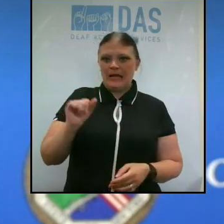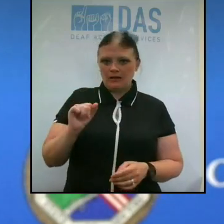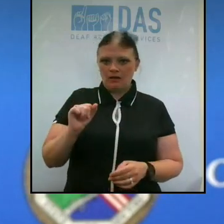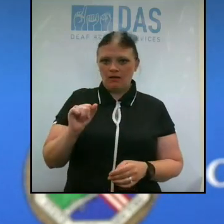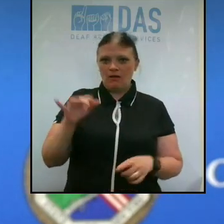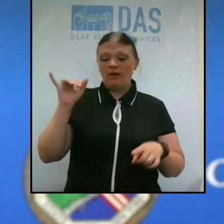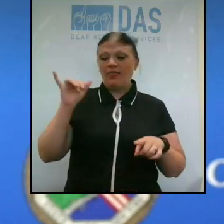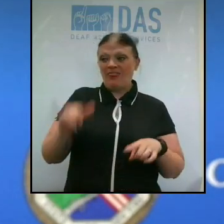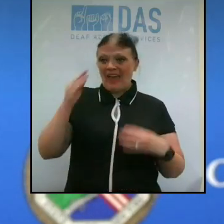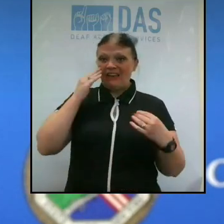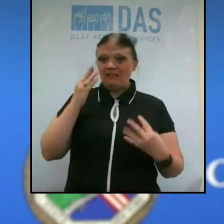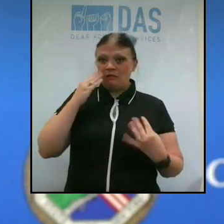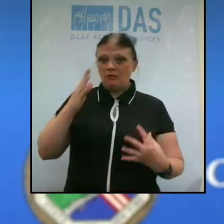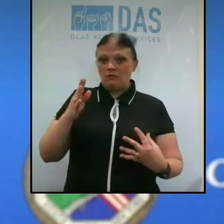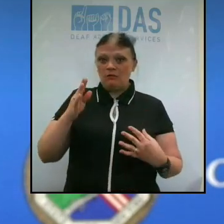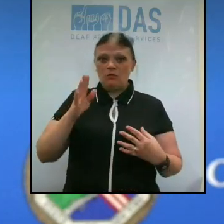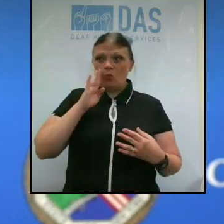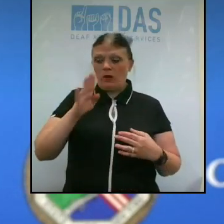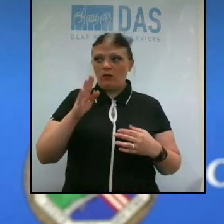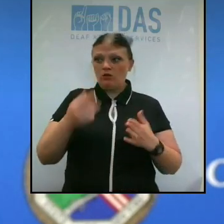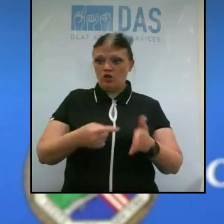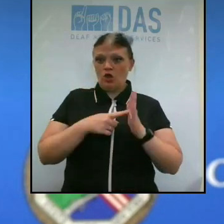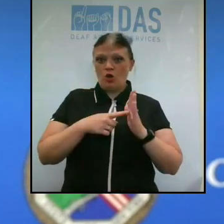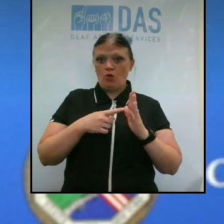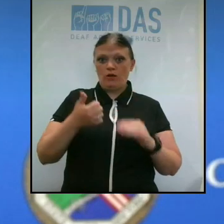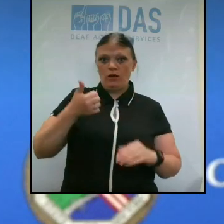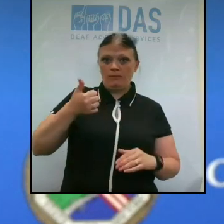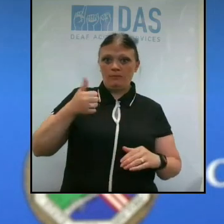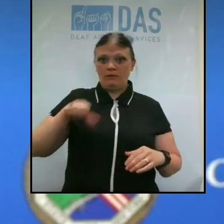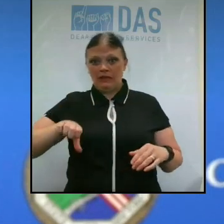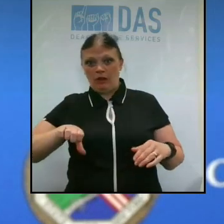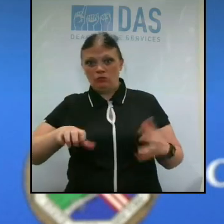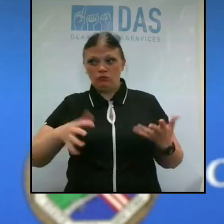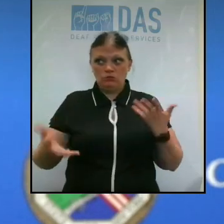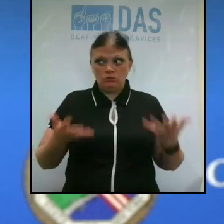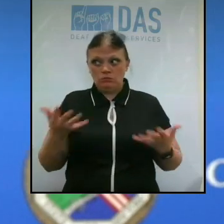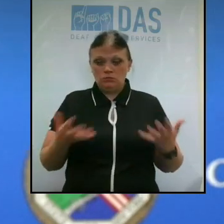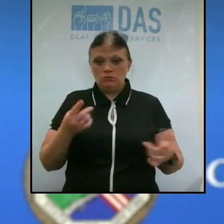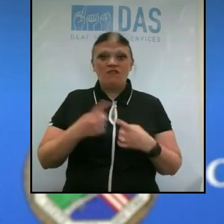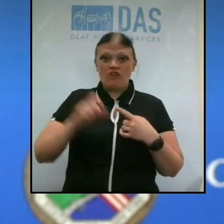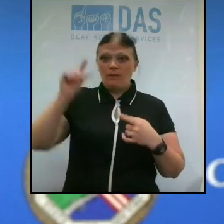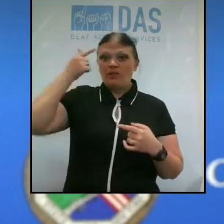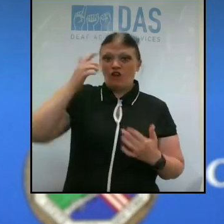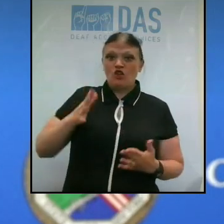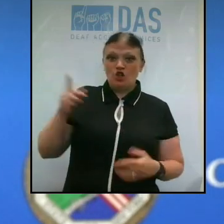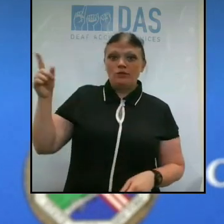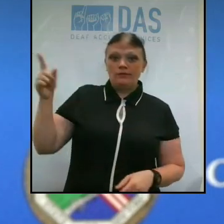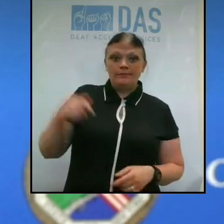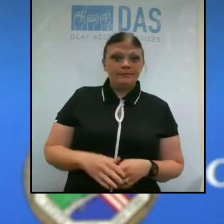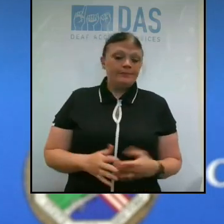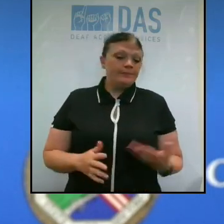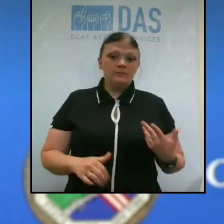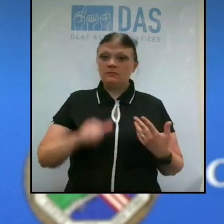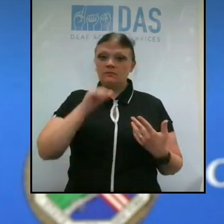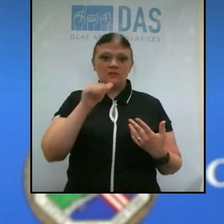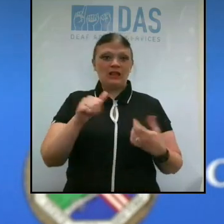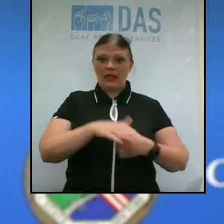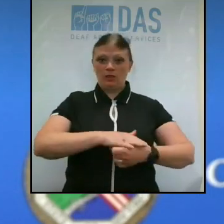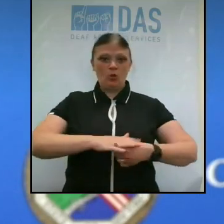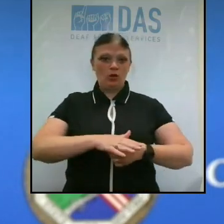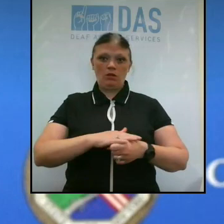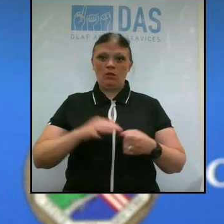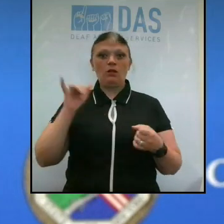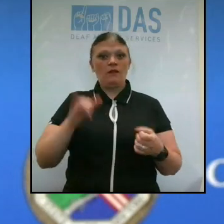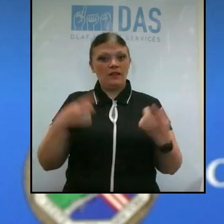that data will then, the up or down, the thumbs up or thumbs down will come from the governor's office. It will not be done locally. That's